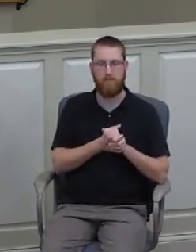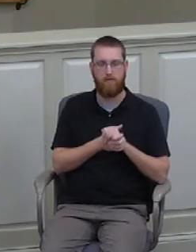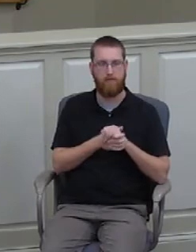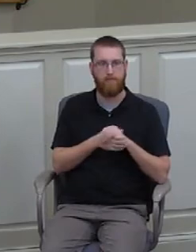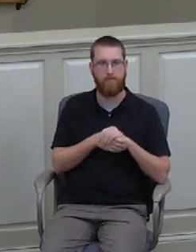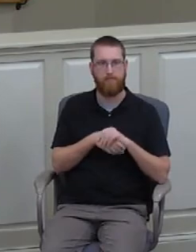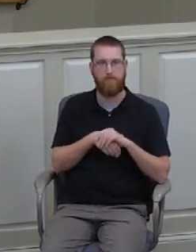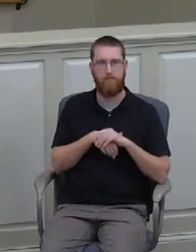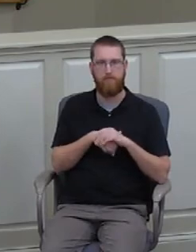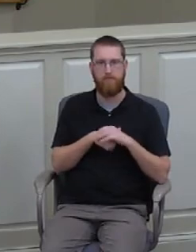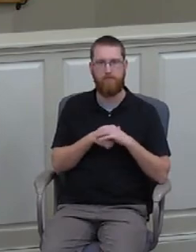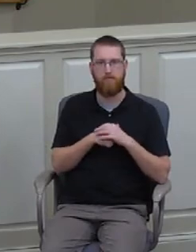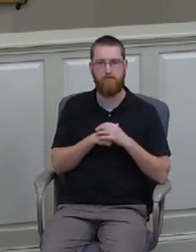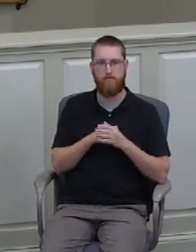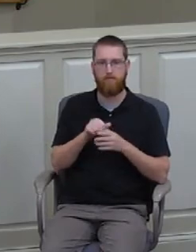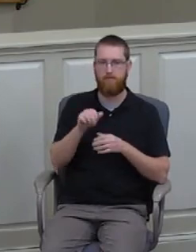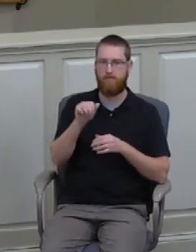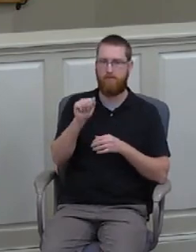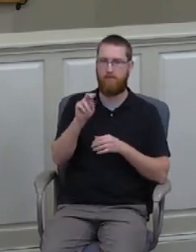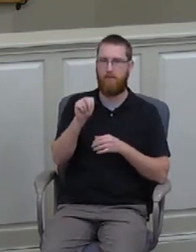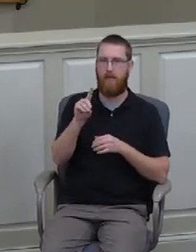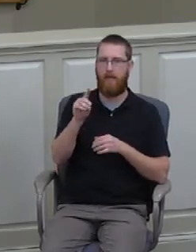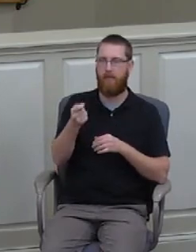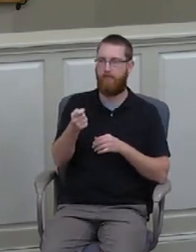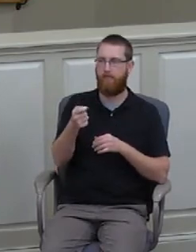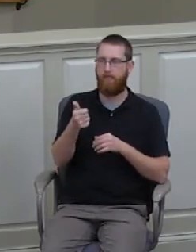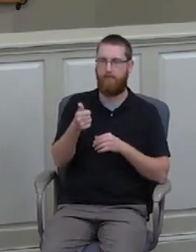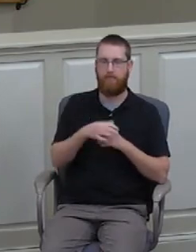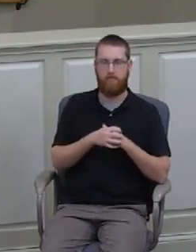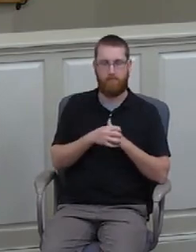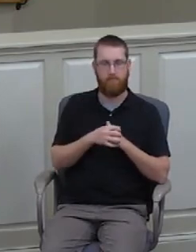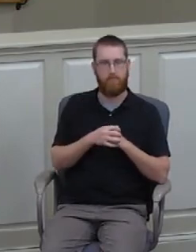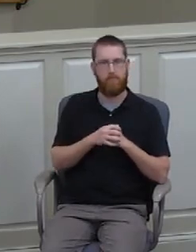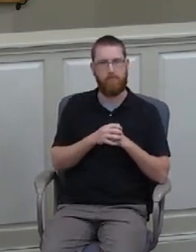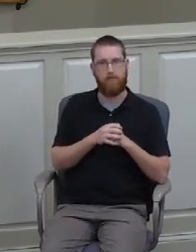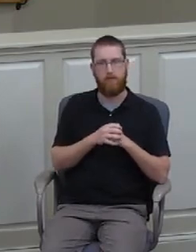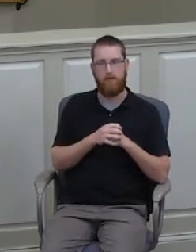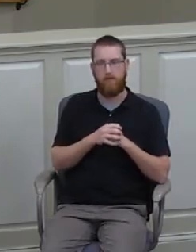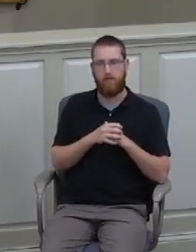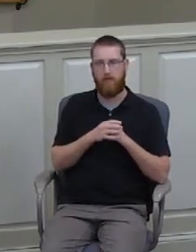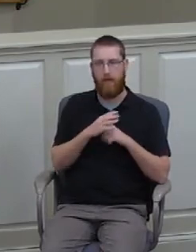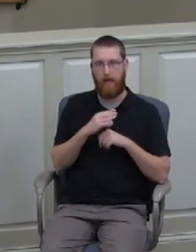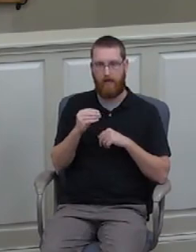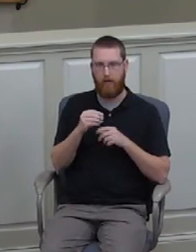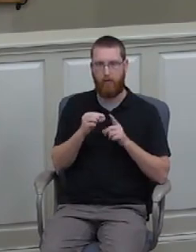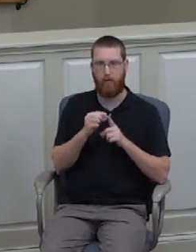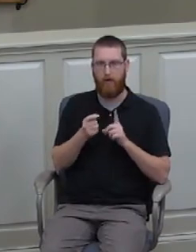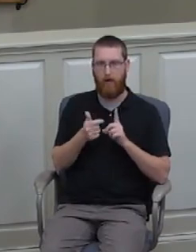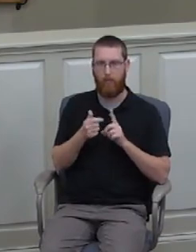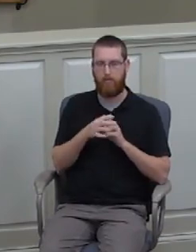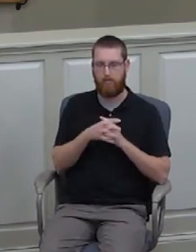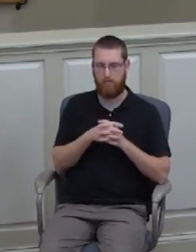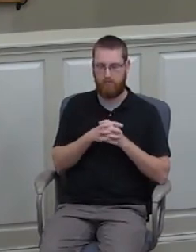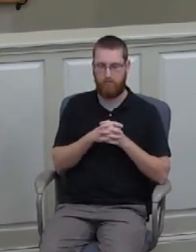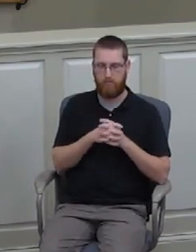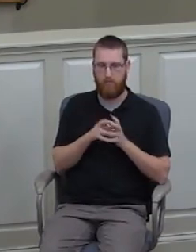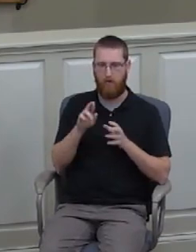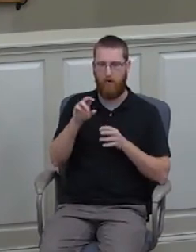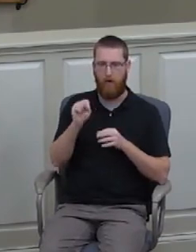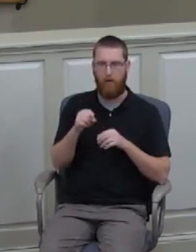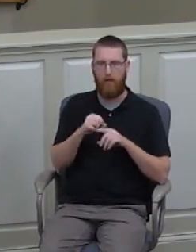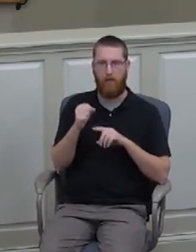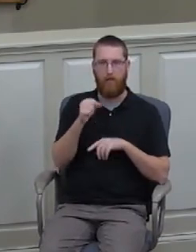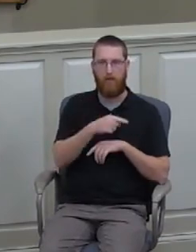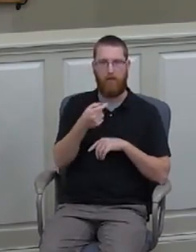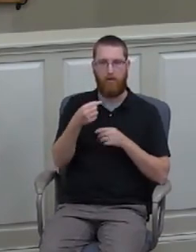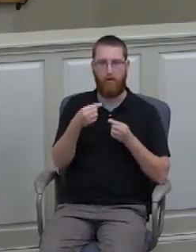The "and" should be stricken. Okay. Okay. And I just I'm not trying to jump on you for grammar. Those are